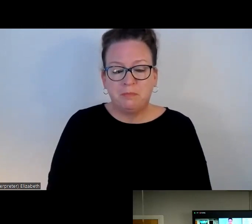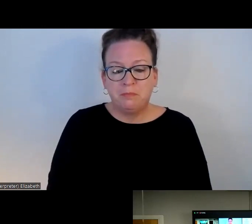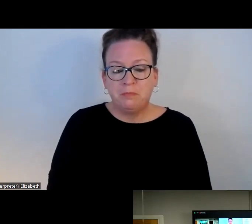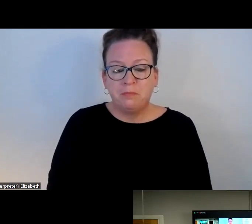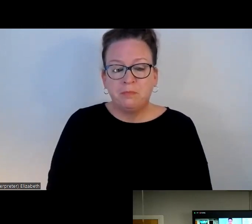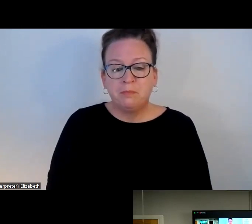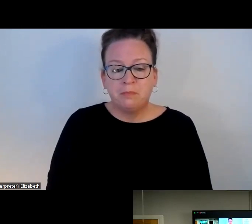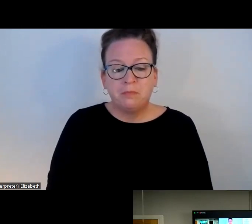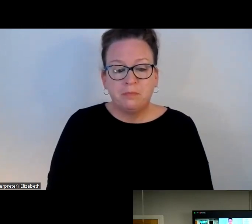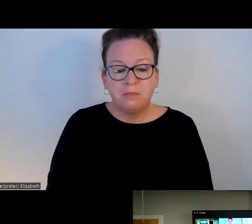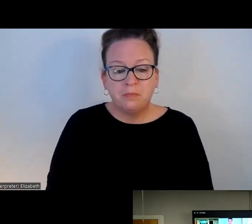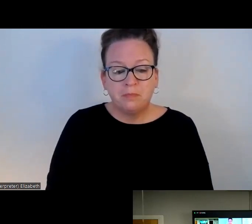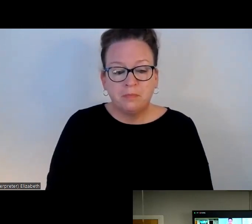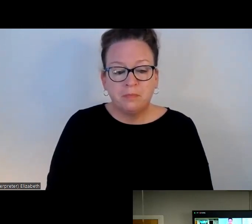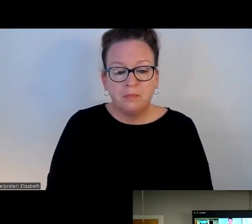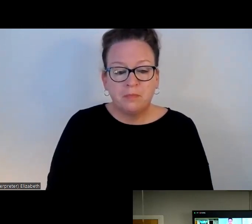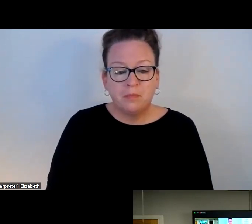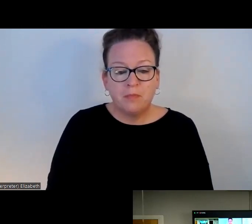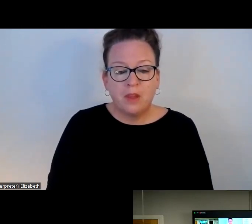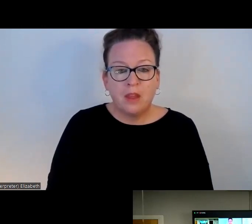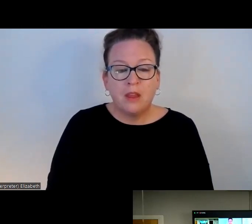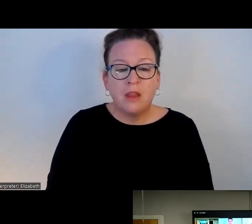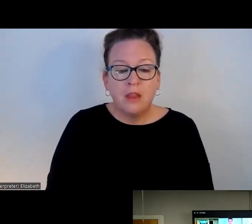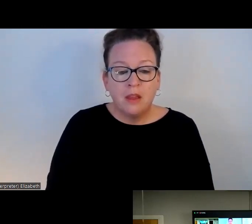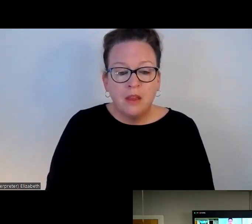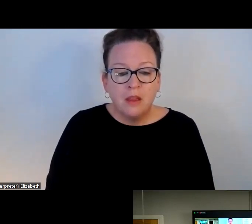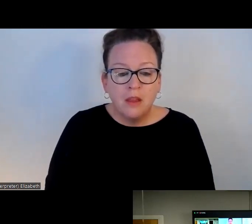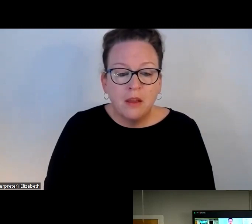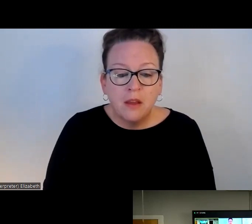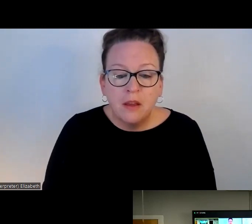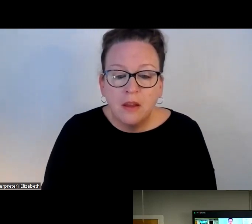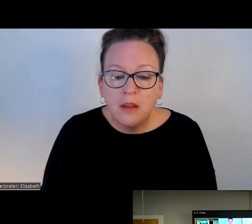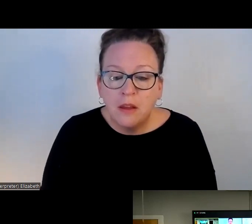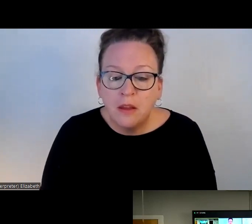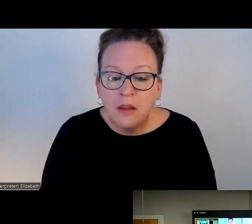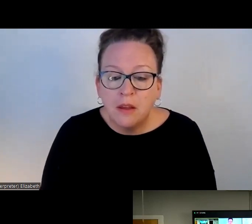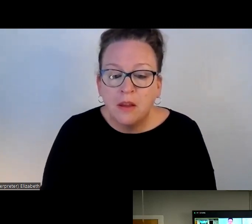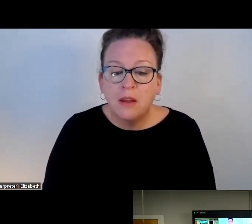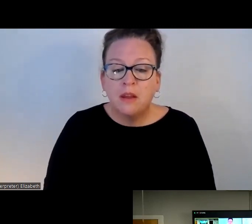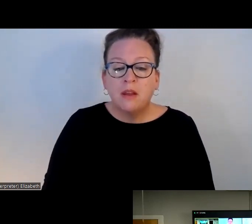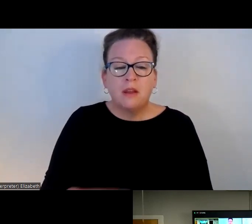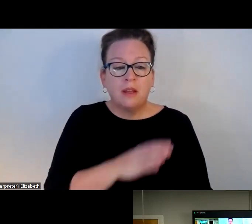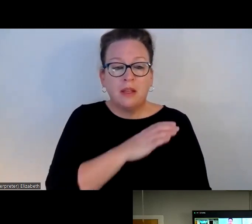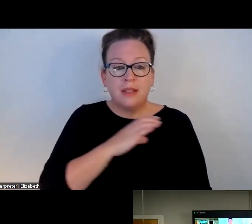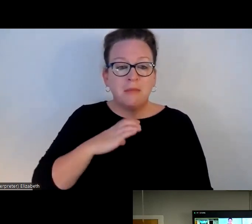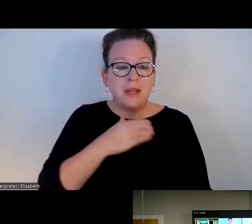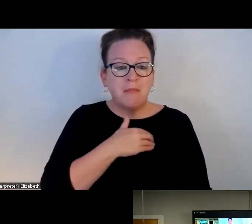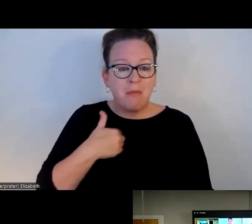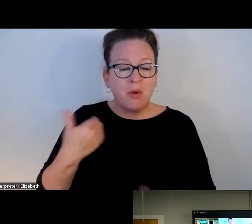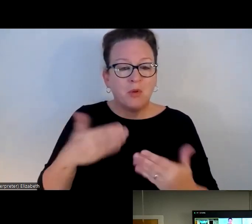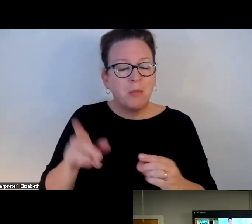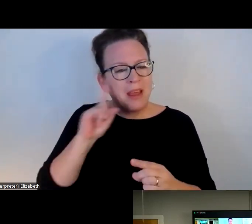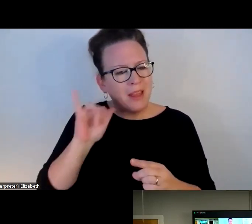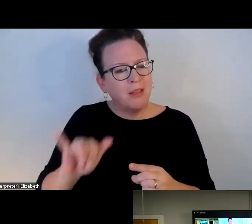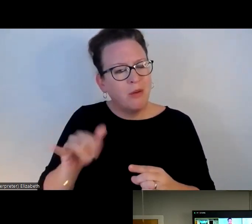Yeah, I think those are really good questions. And items that we can consider as we focus on the different